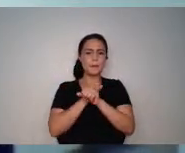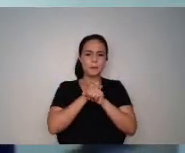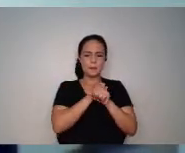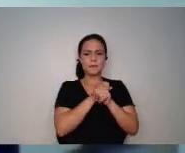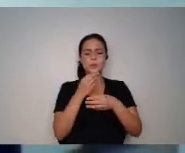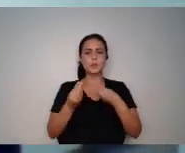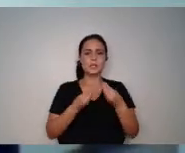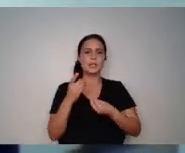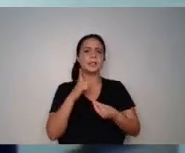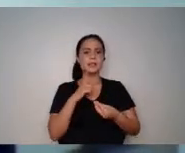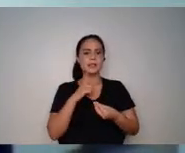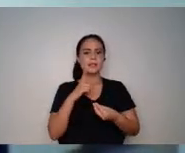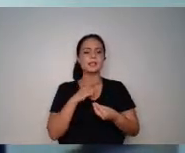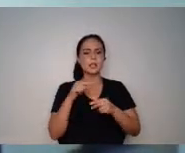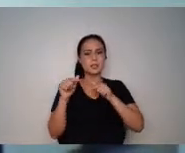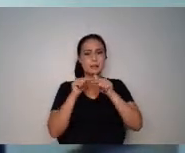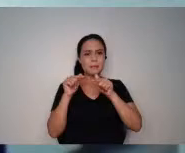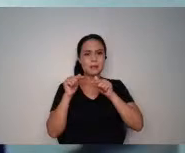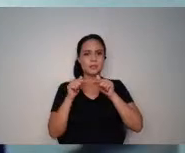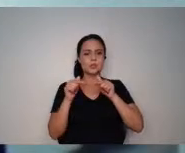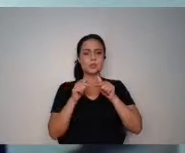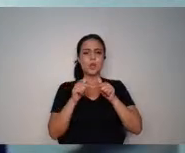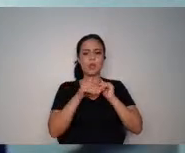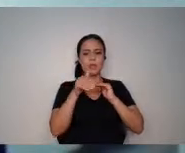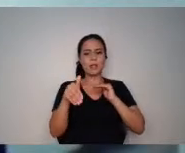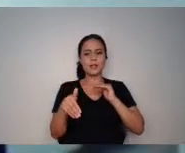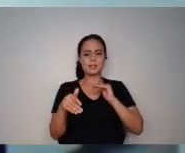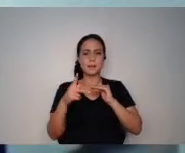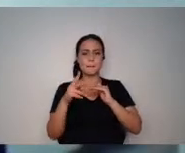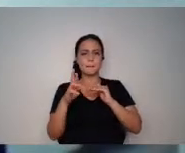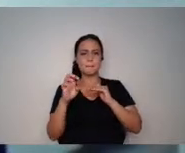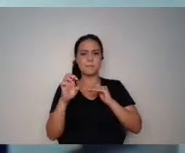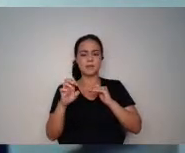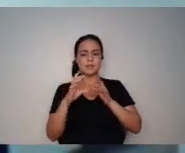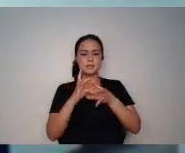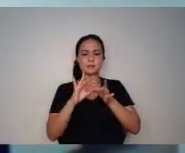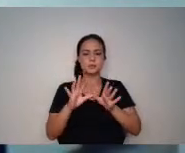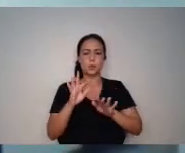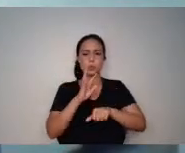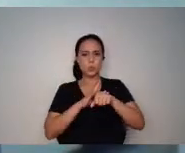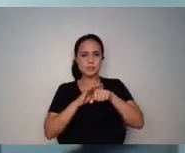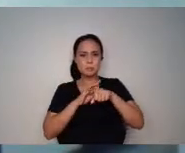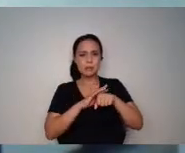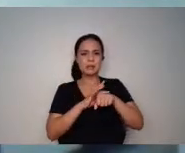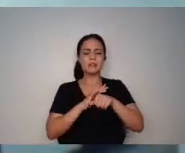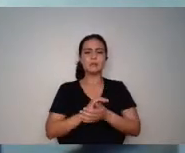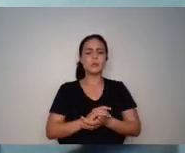turn ill. We need to revisit this.